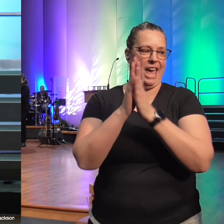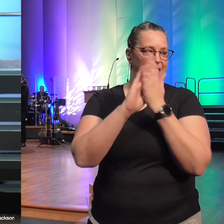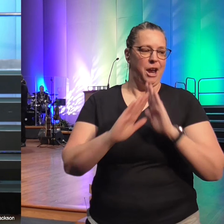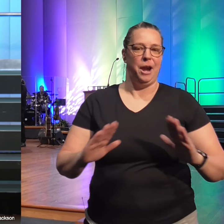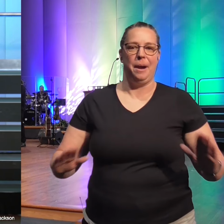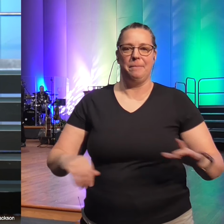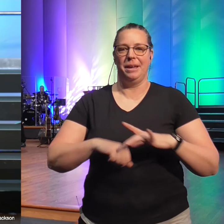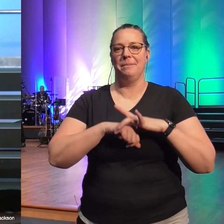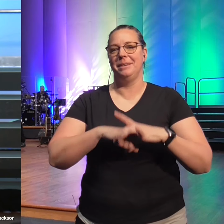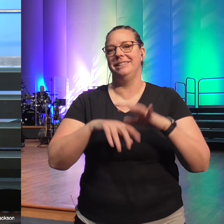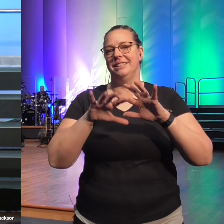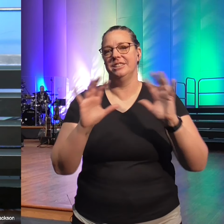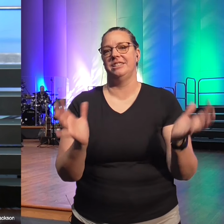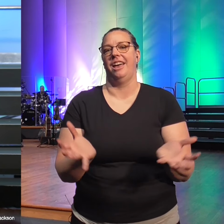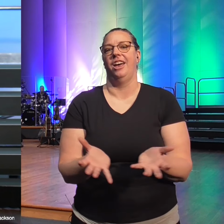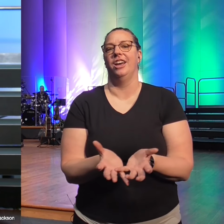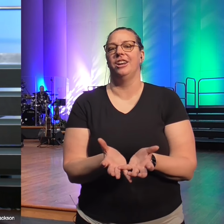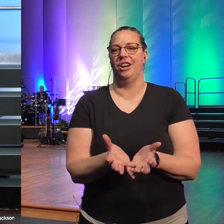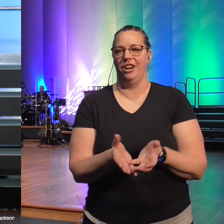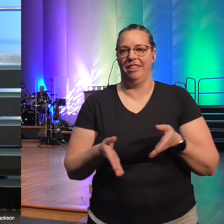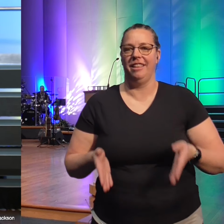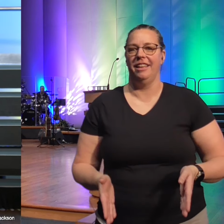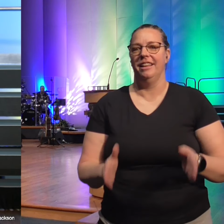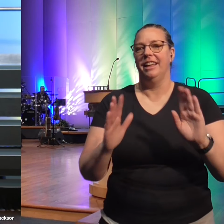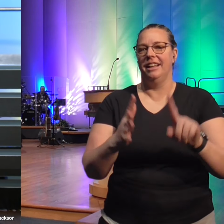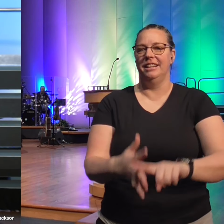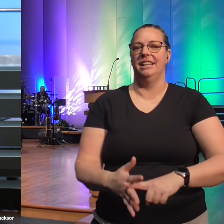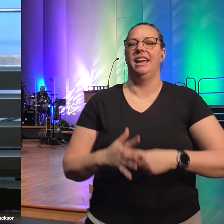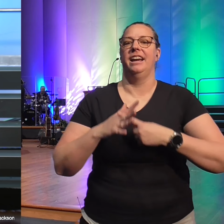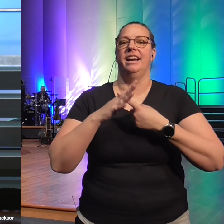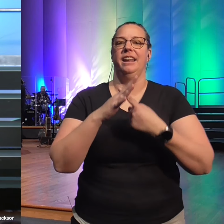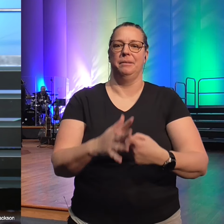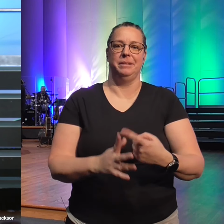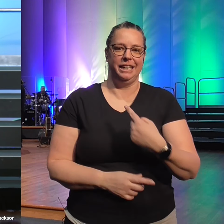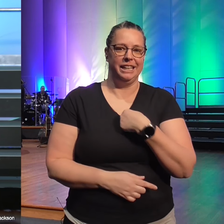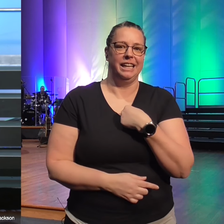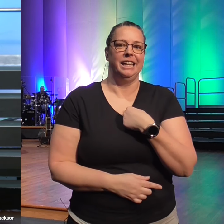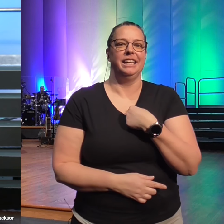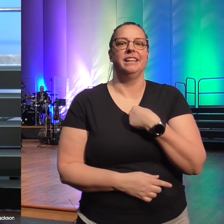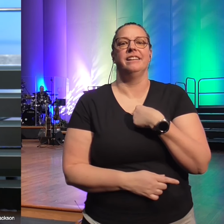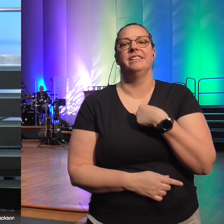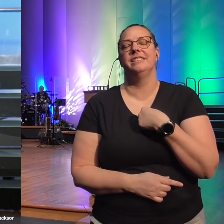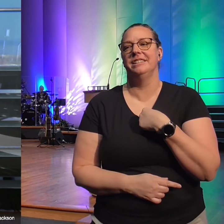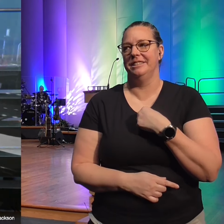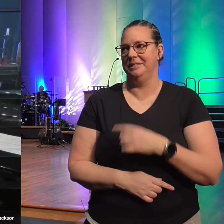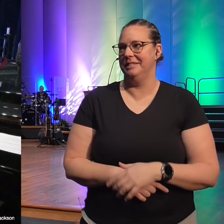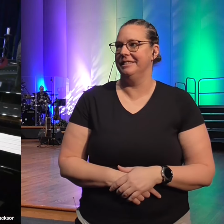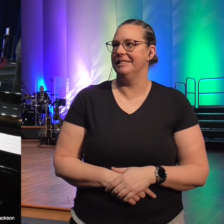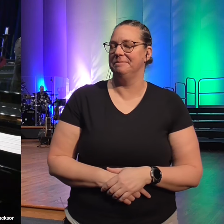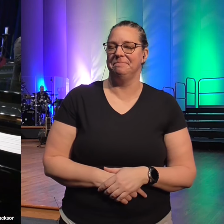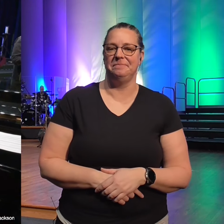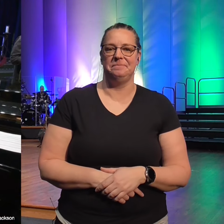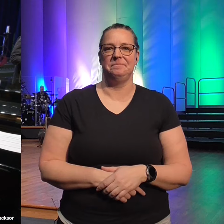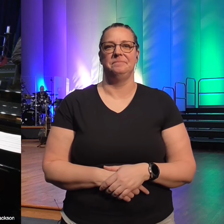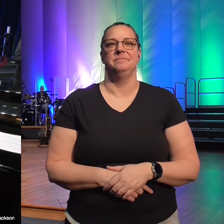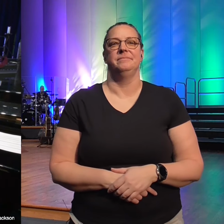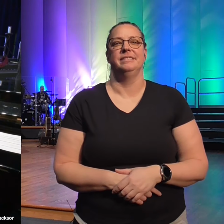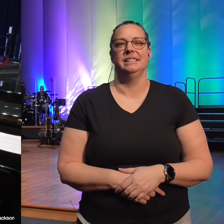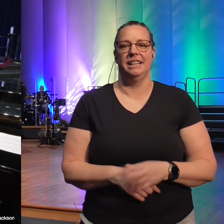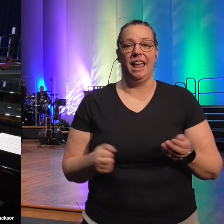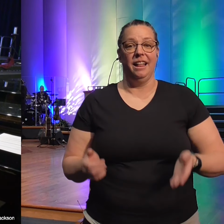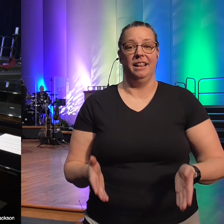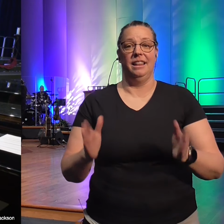Let there be peace on earth, and let it begin with me.